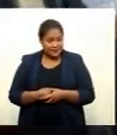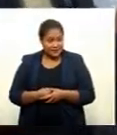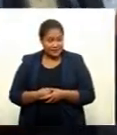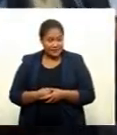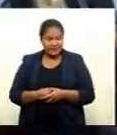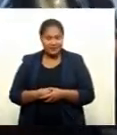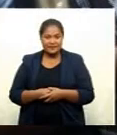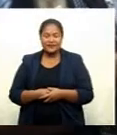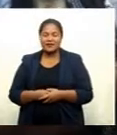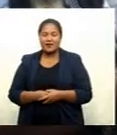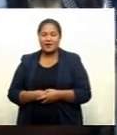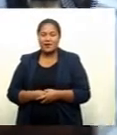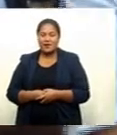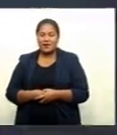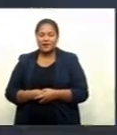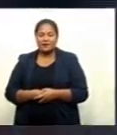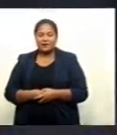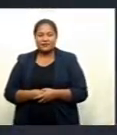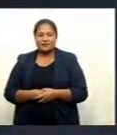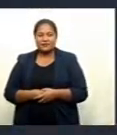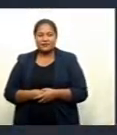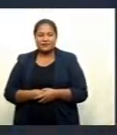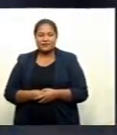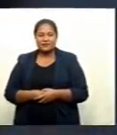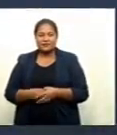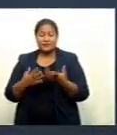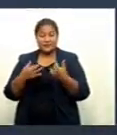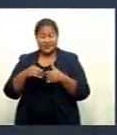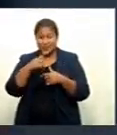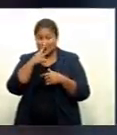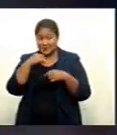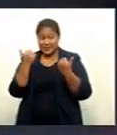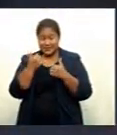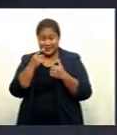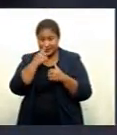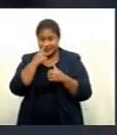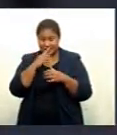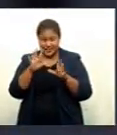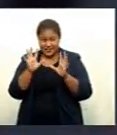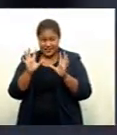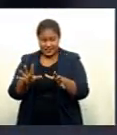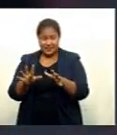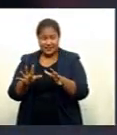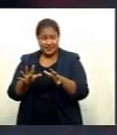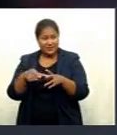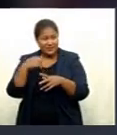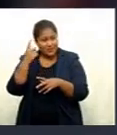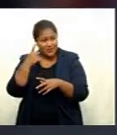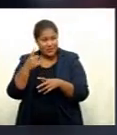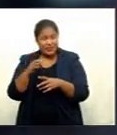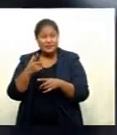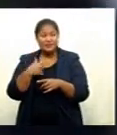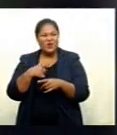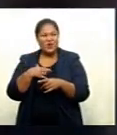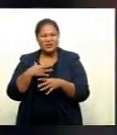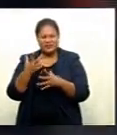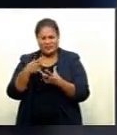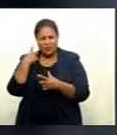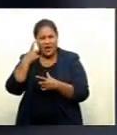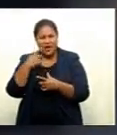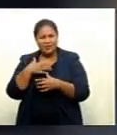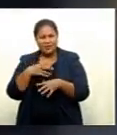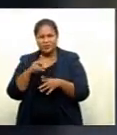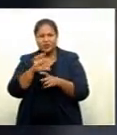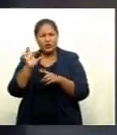Friday. The brawl, which involved up to a dozen people, also sparked concerns as many were seen not wearing masks and